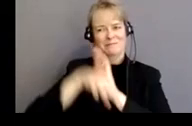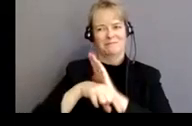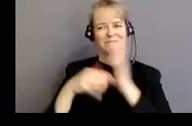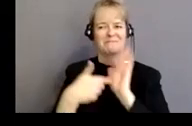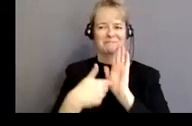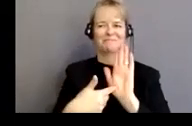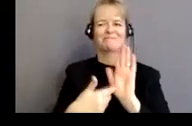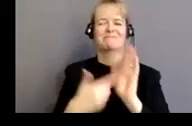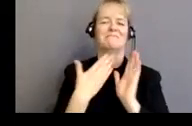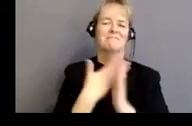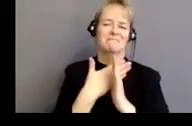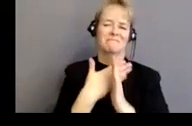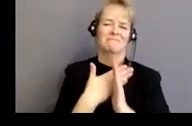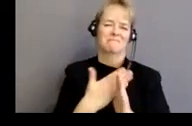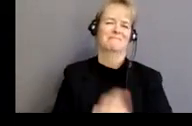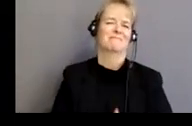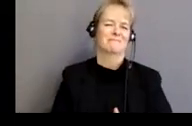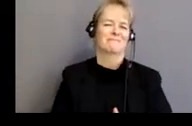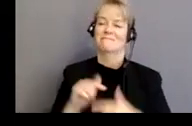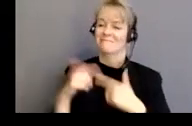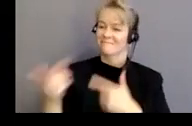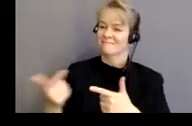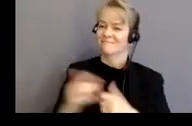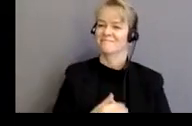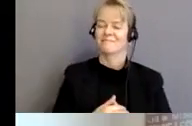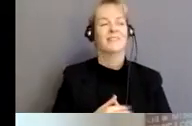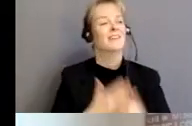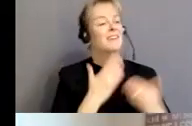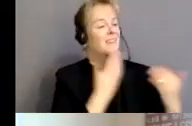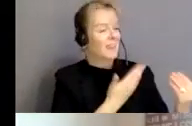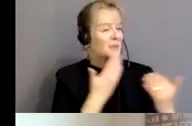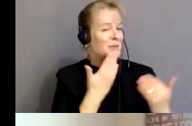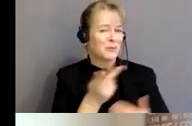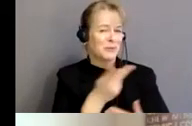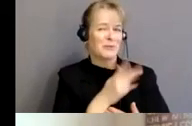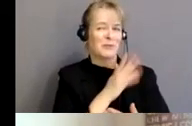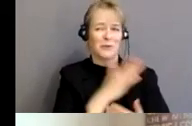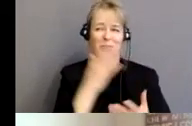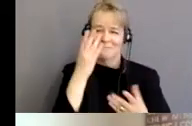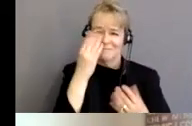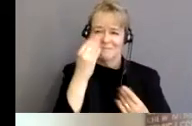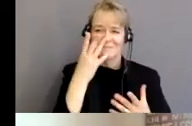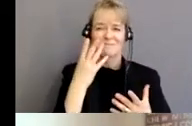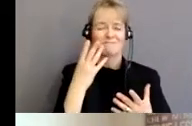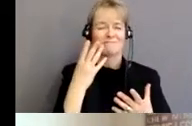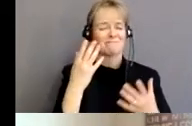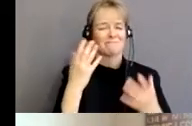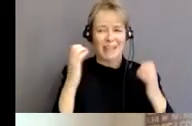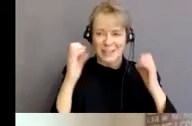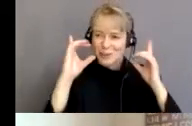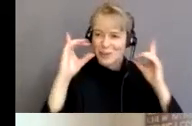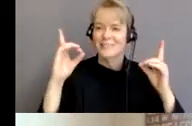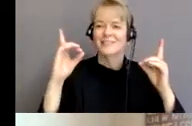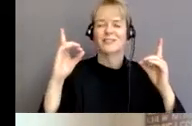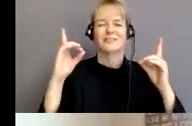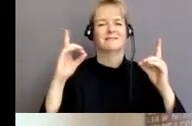Thank you so much, Christine and Mike, for your informative educational information that you